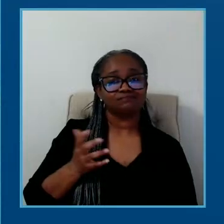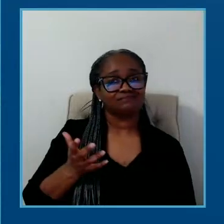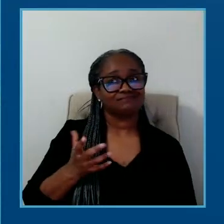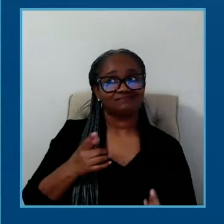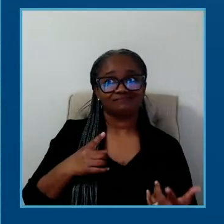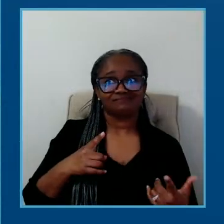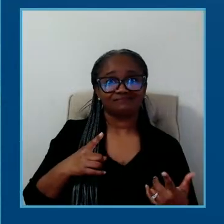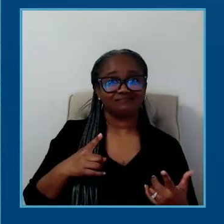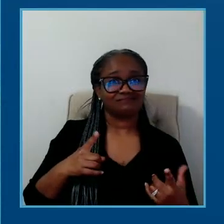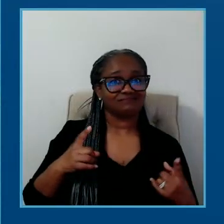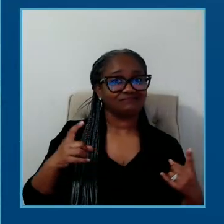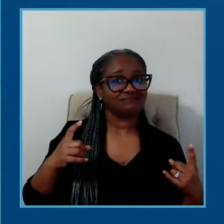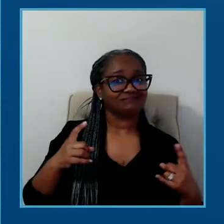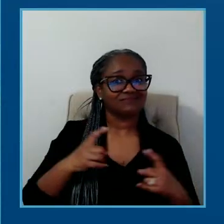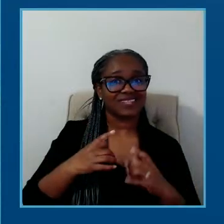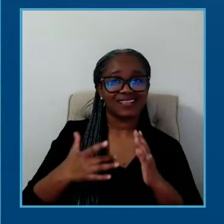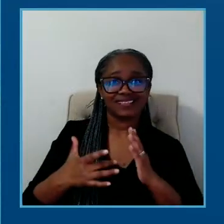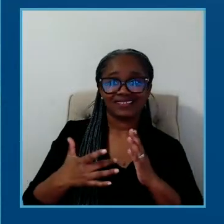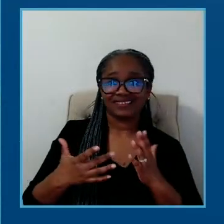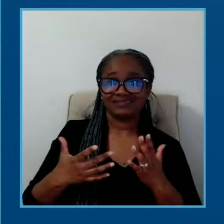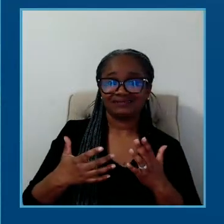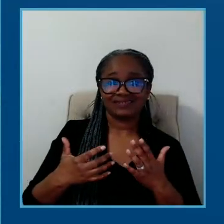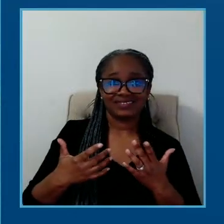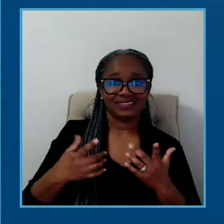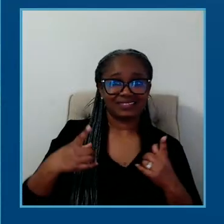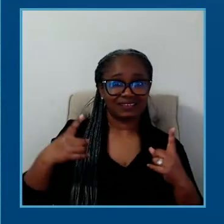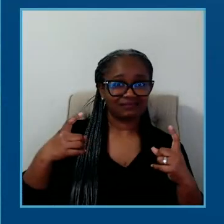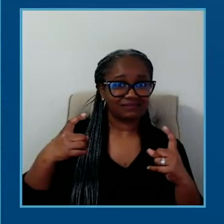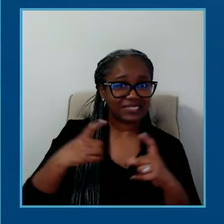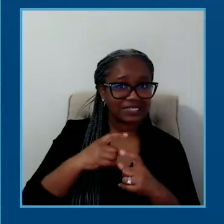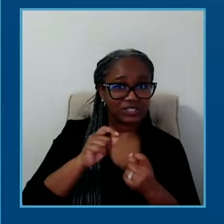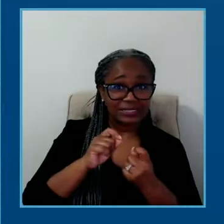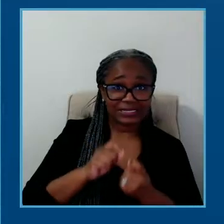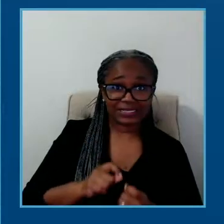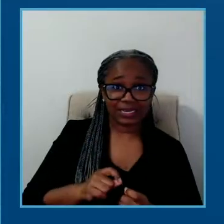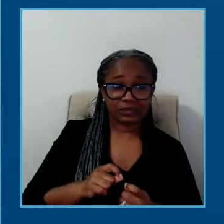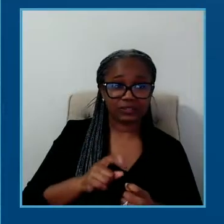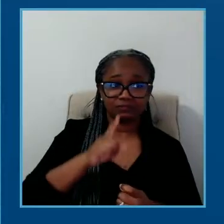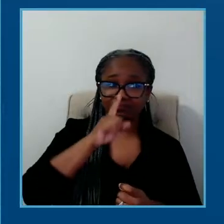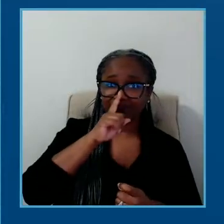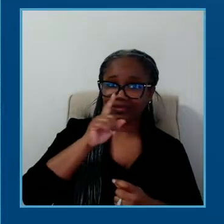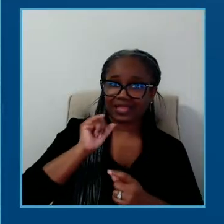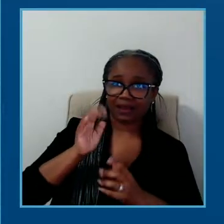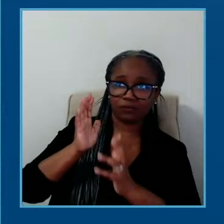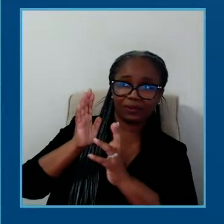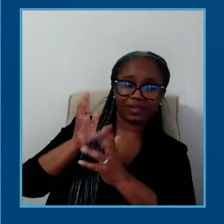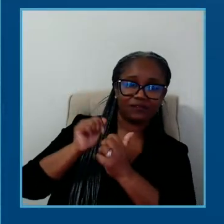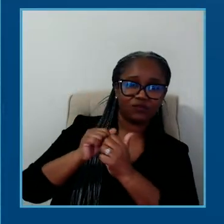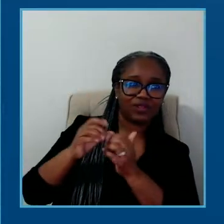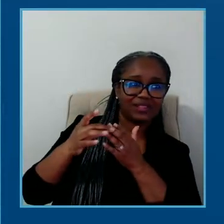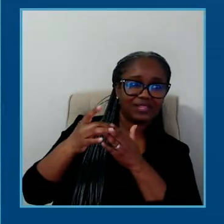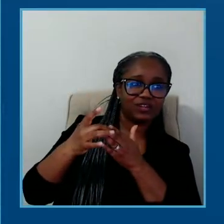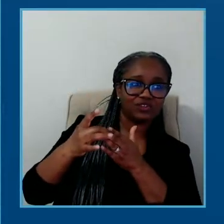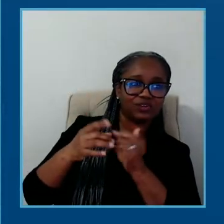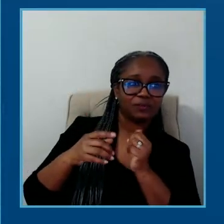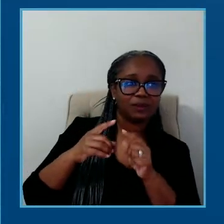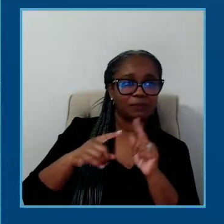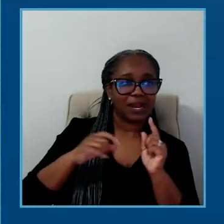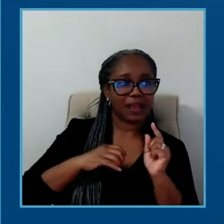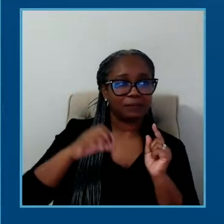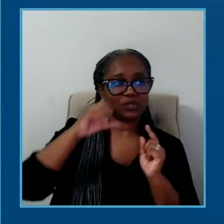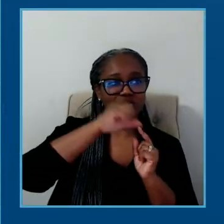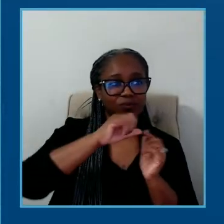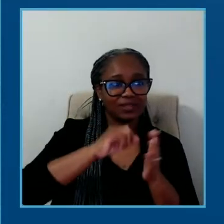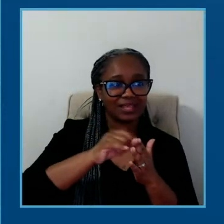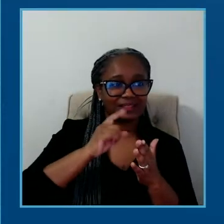would require the new DNC voting. I've assumed that this would happen at the next regular meeting in August of the